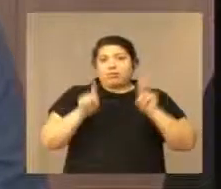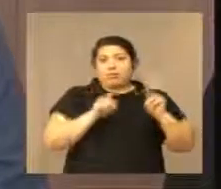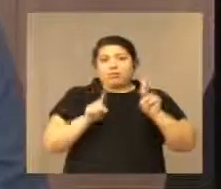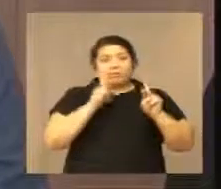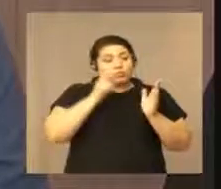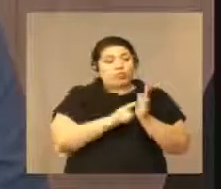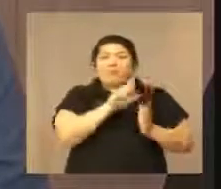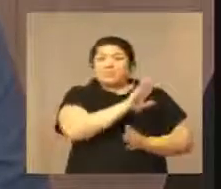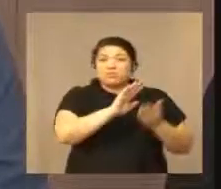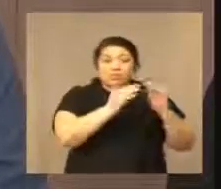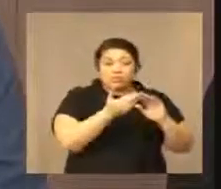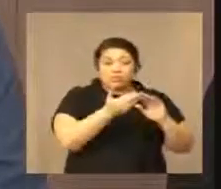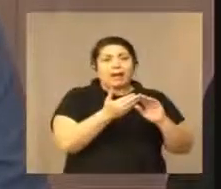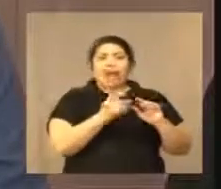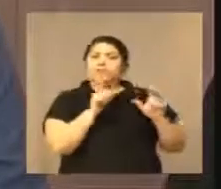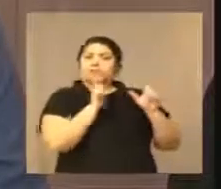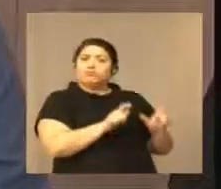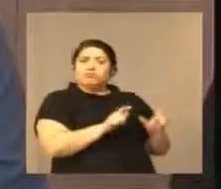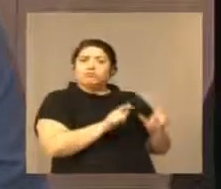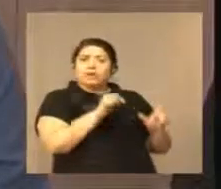accessing their citizenship